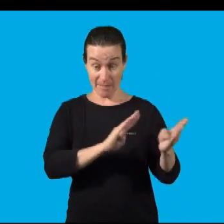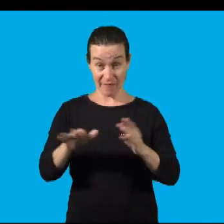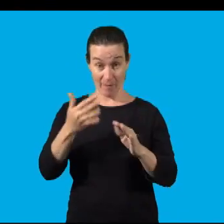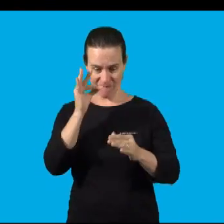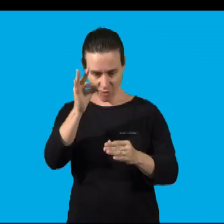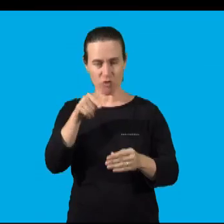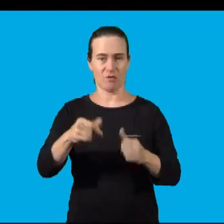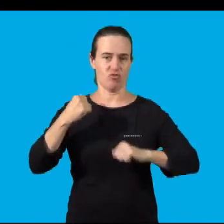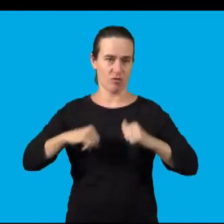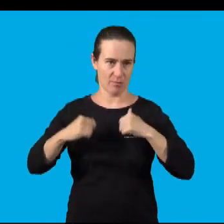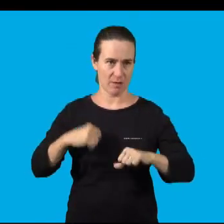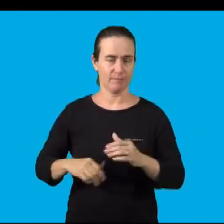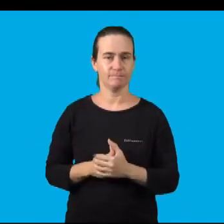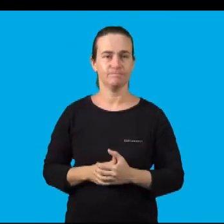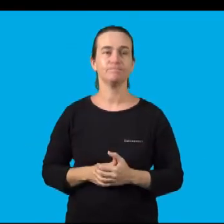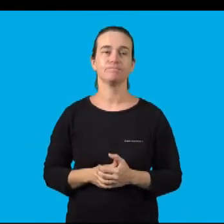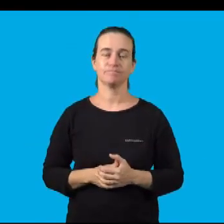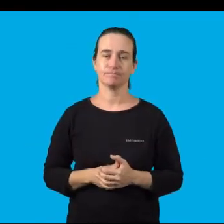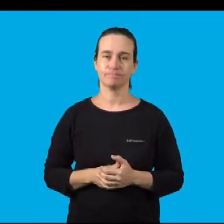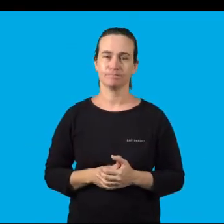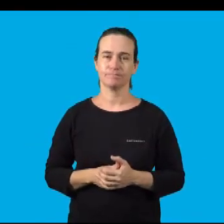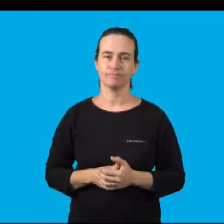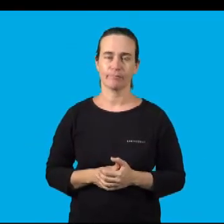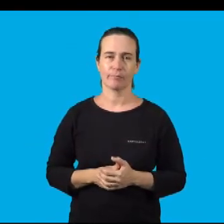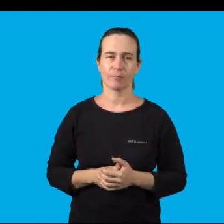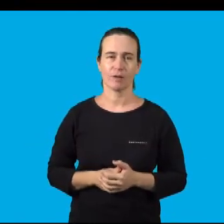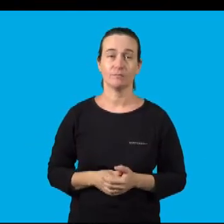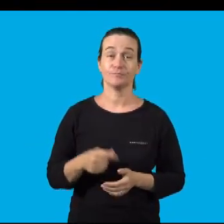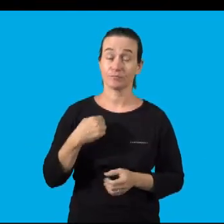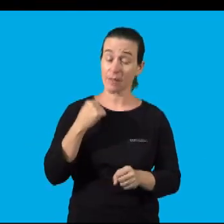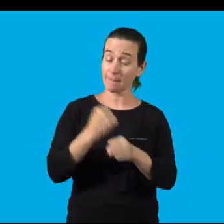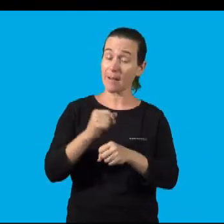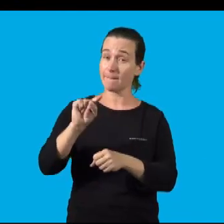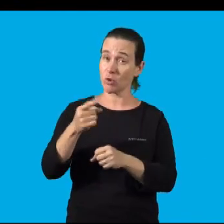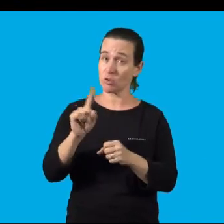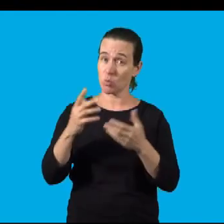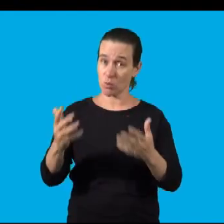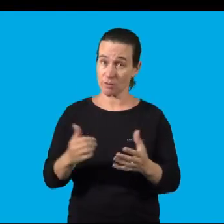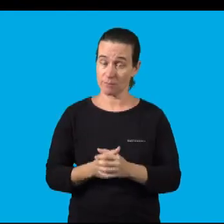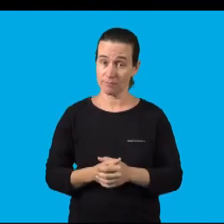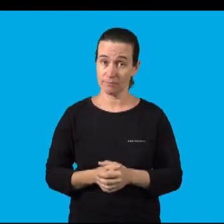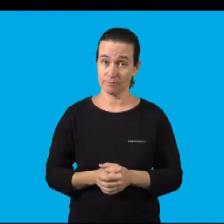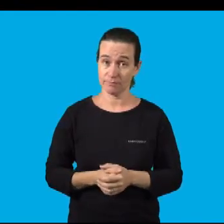3 marks, the best way to approach this question would be, firstly, to look at this